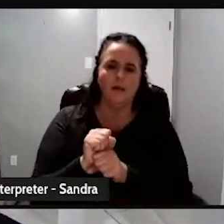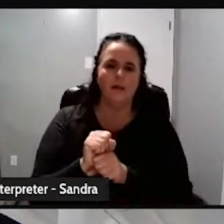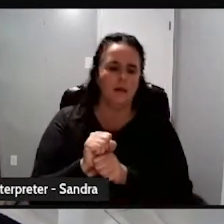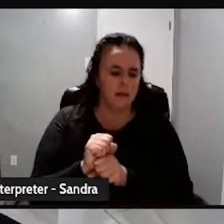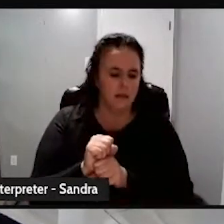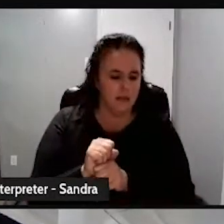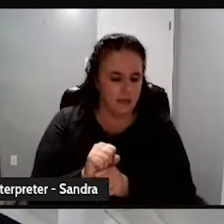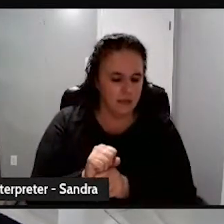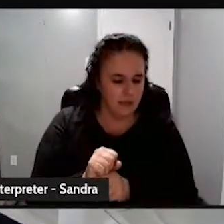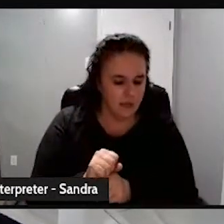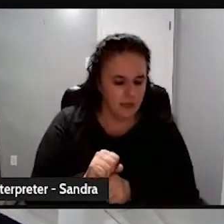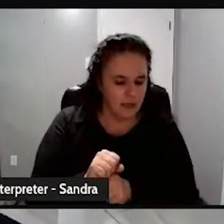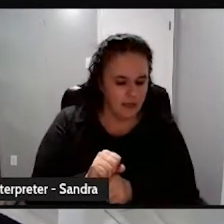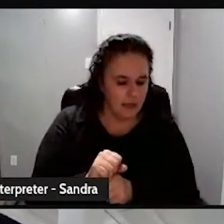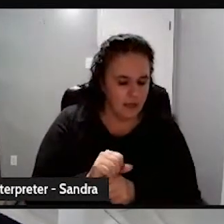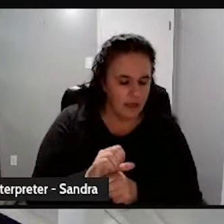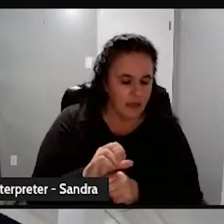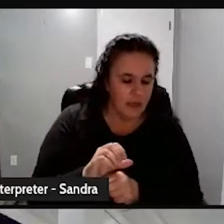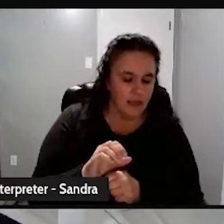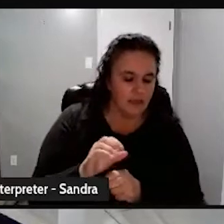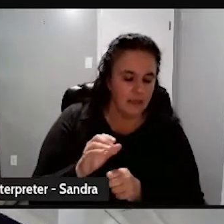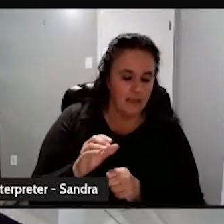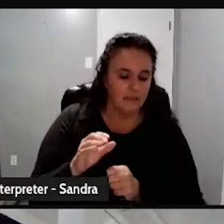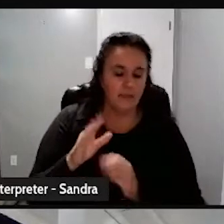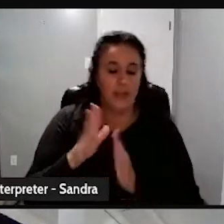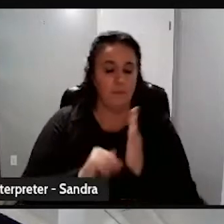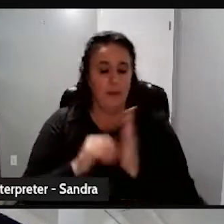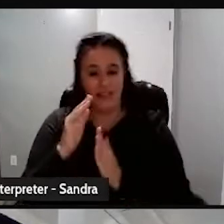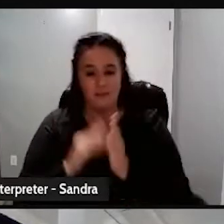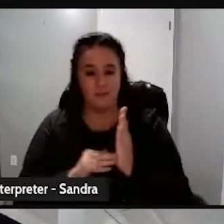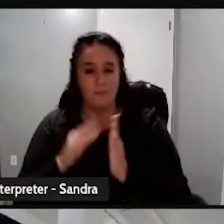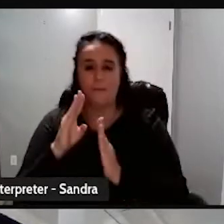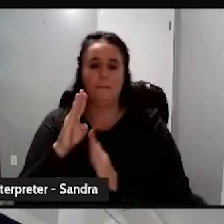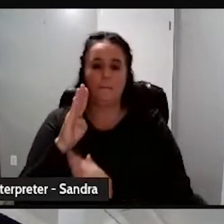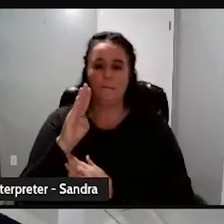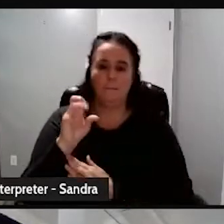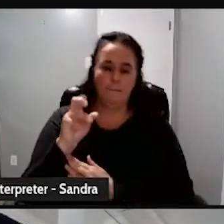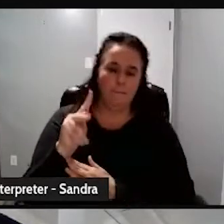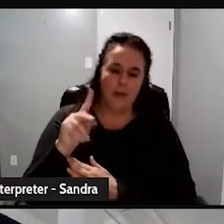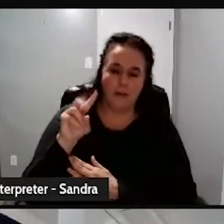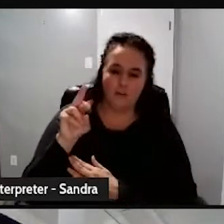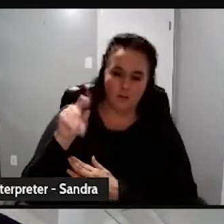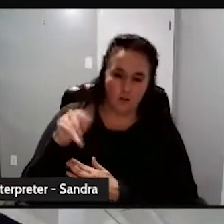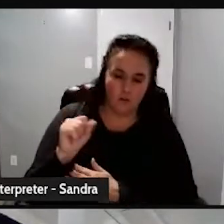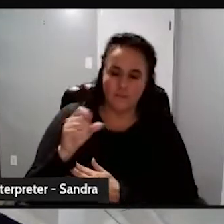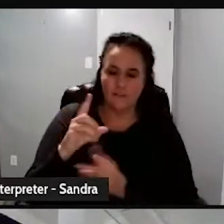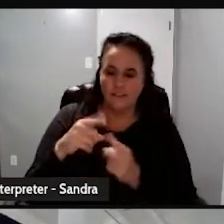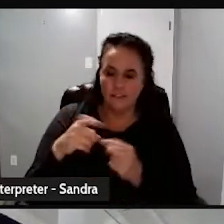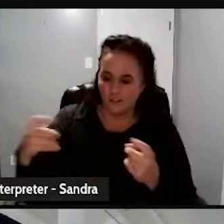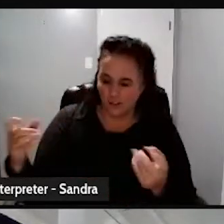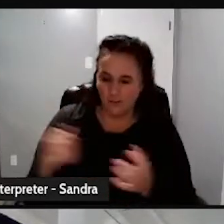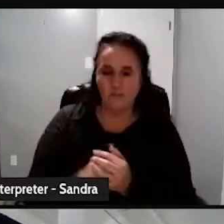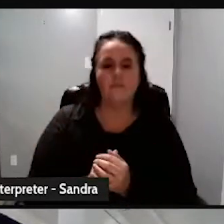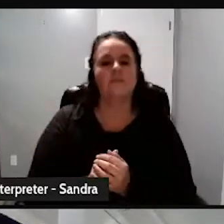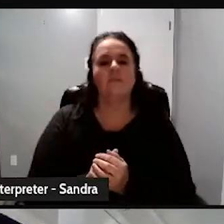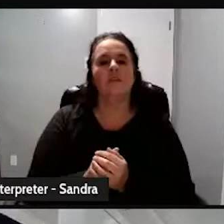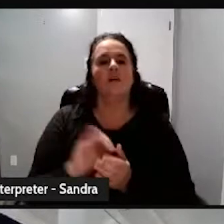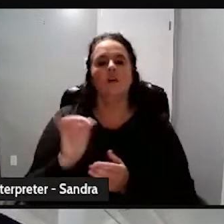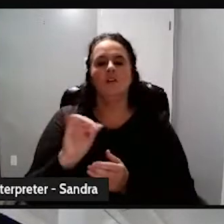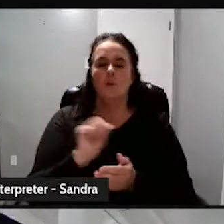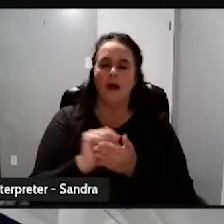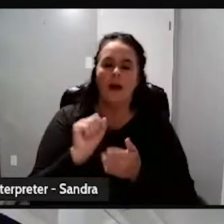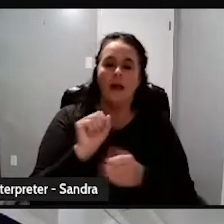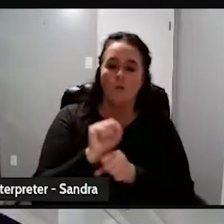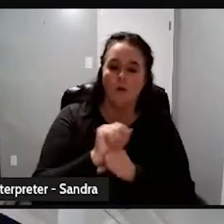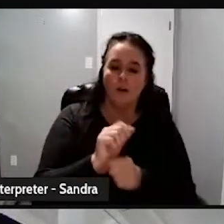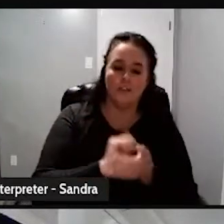means I paint sets and backdrops, et cetera, et cetera. But that's not all I do. I also work as a writer and performer.